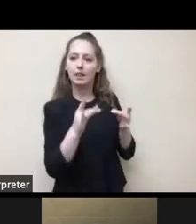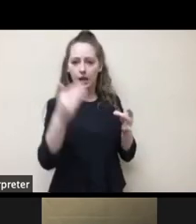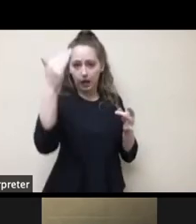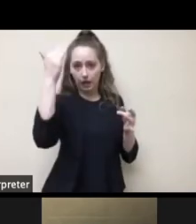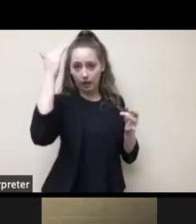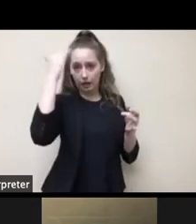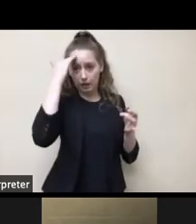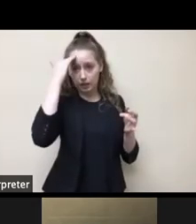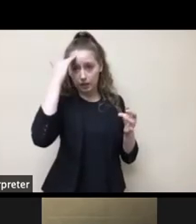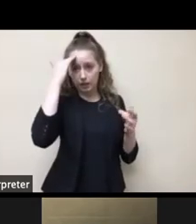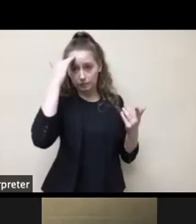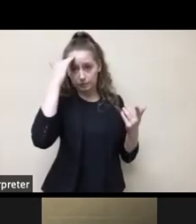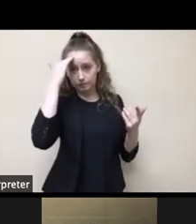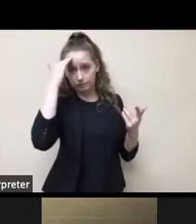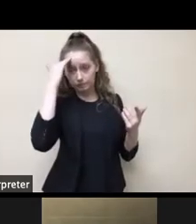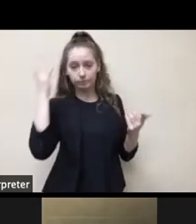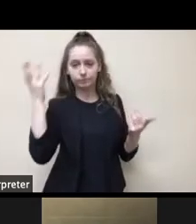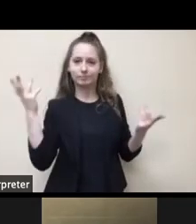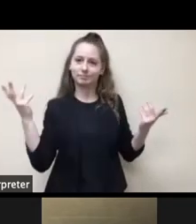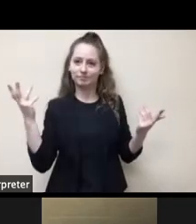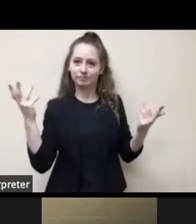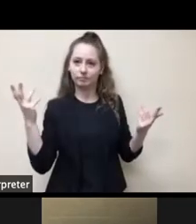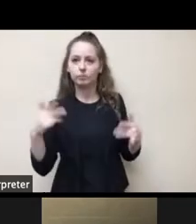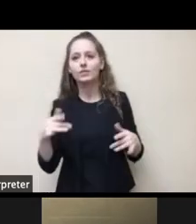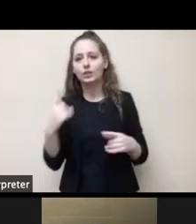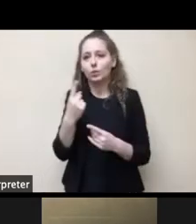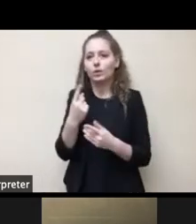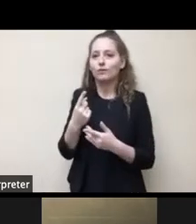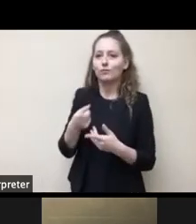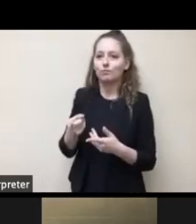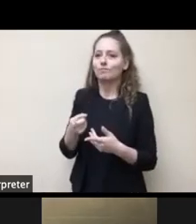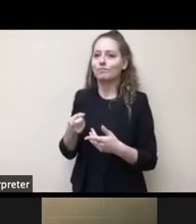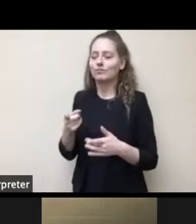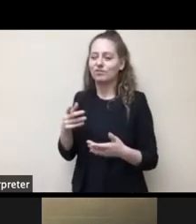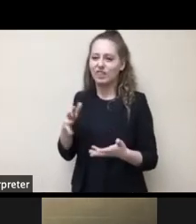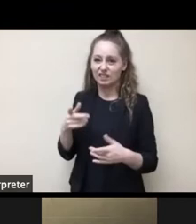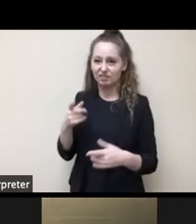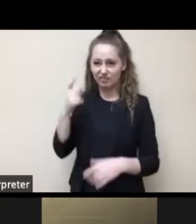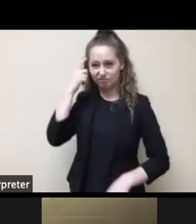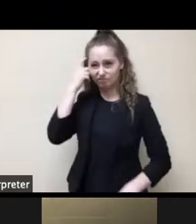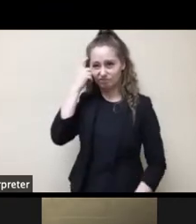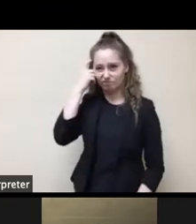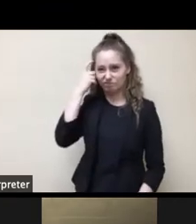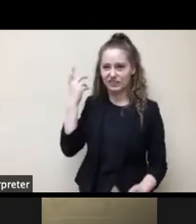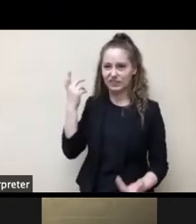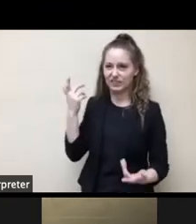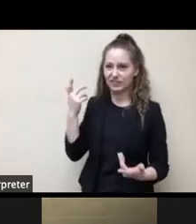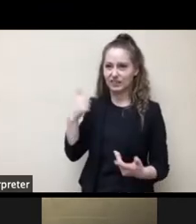to happen. It's one of those, though, you sort of have to scratch your head at because, I mean, I guess if